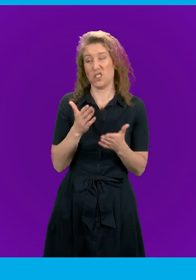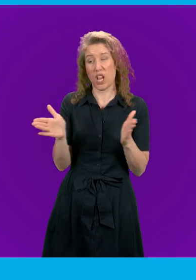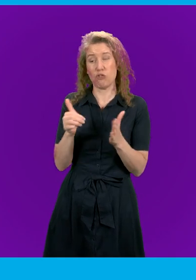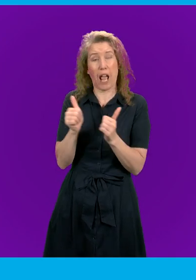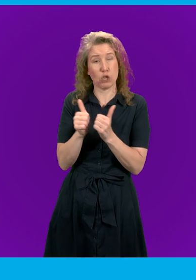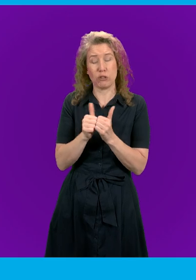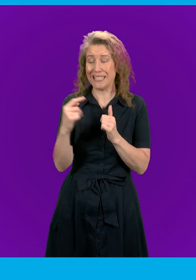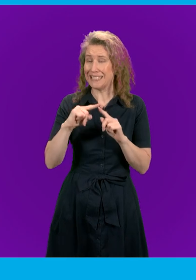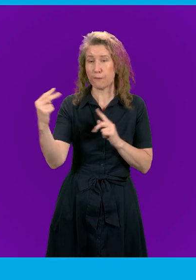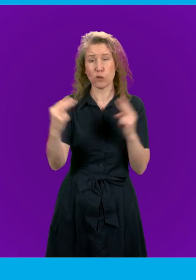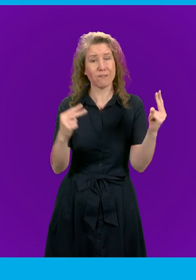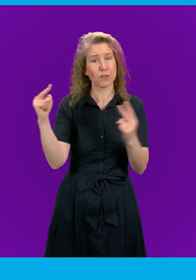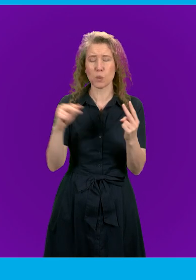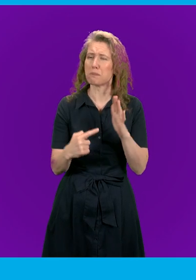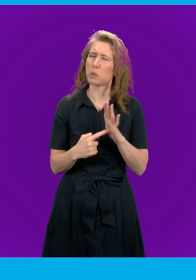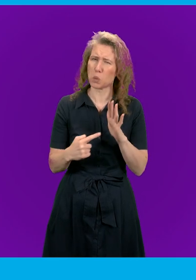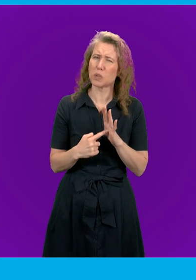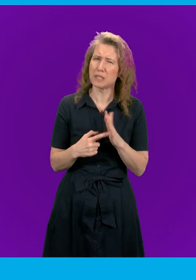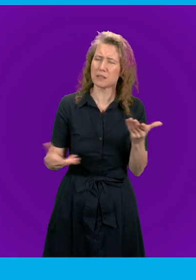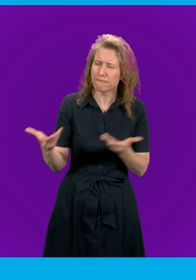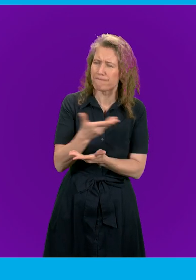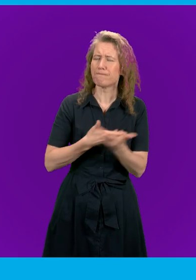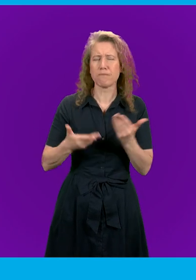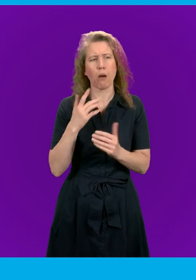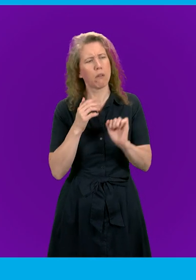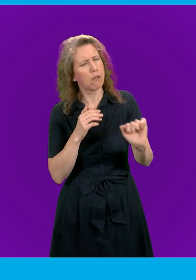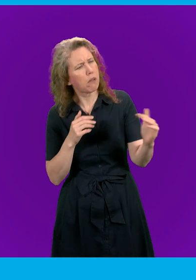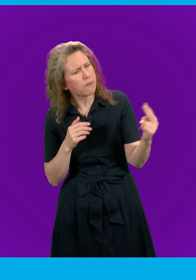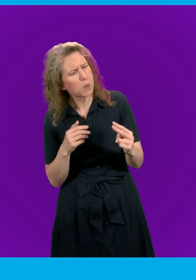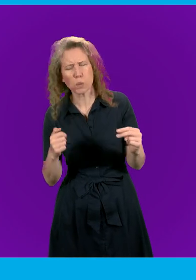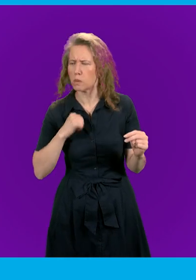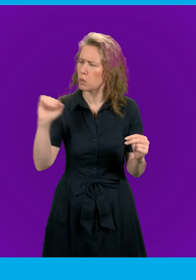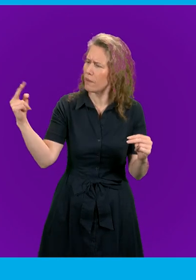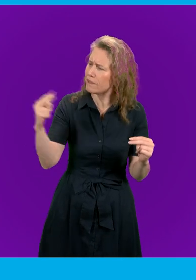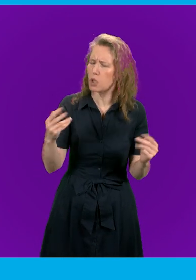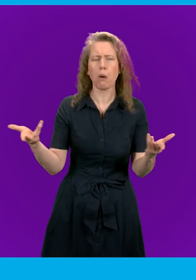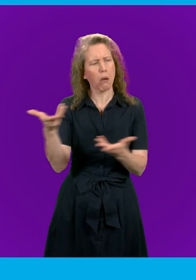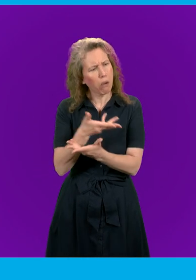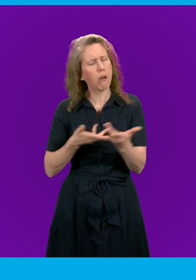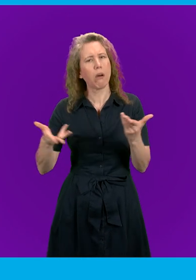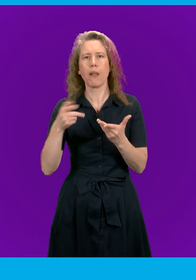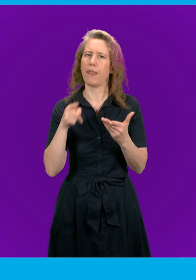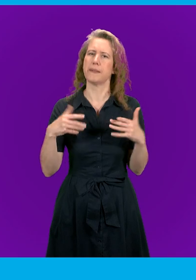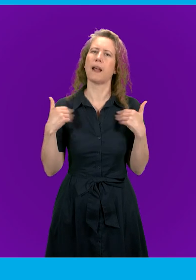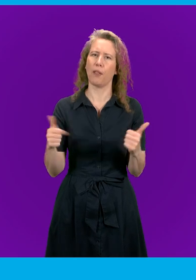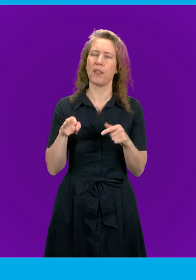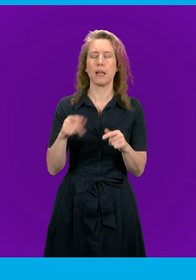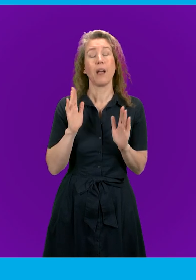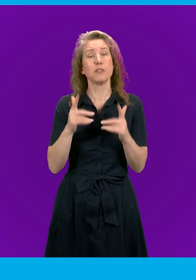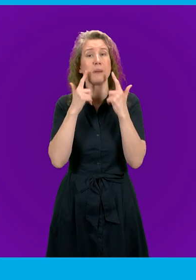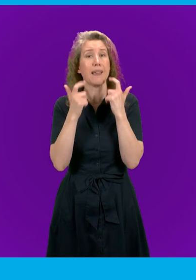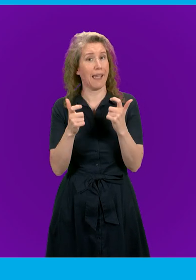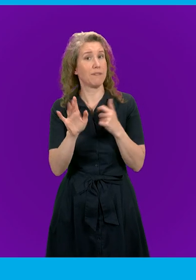you can get different viewpoints and different hearing the other side, and I think we need to be, you know, careful